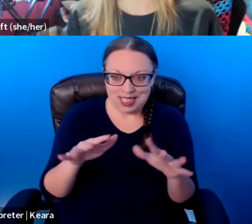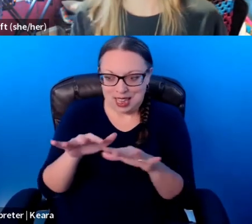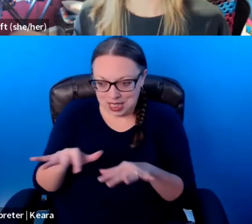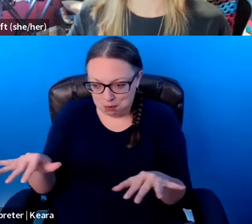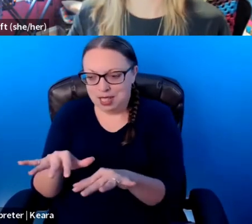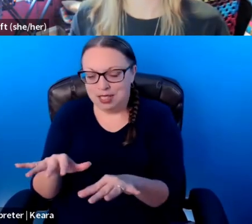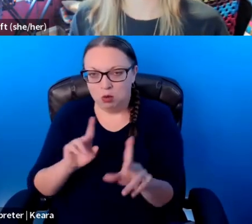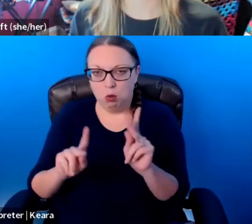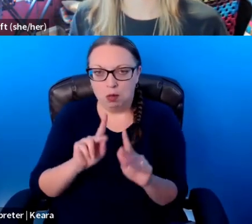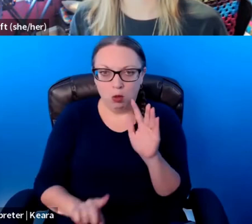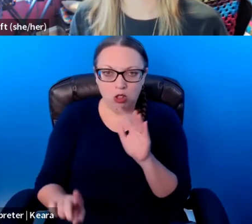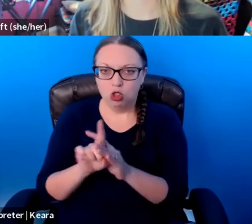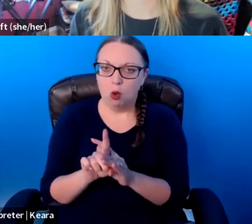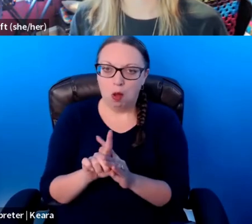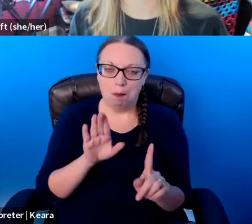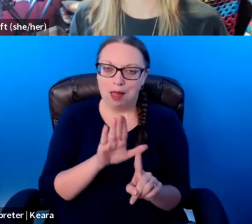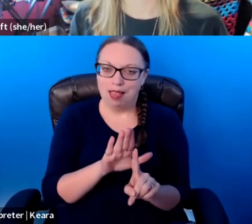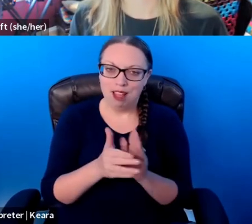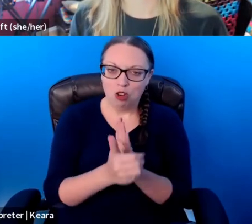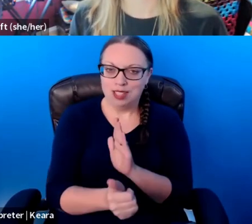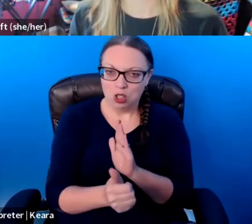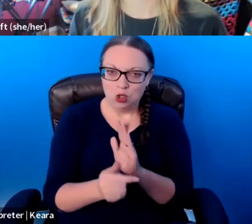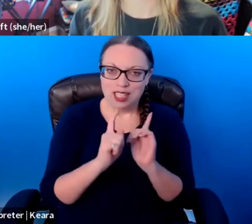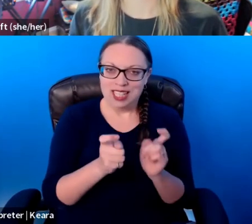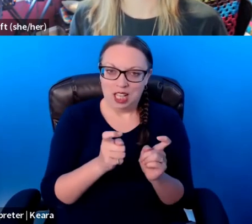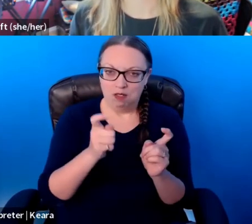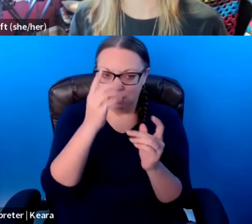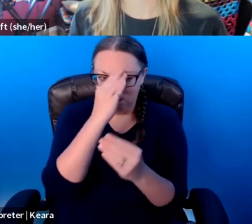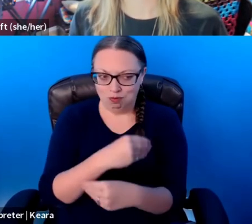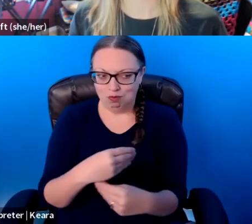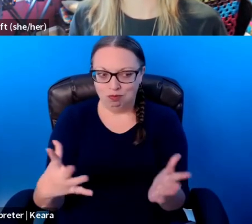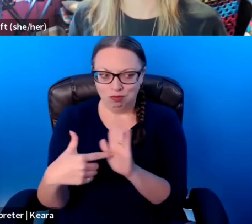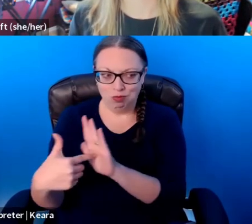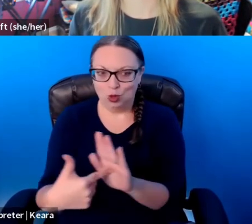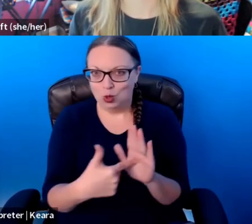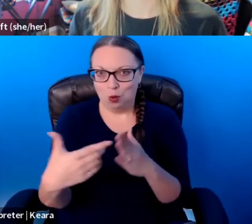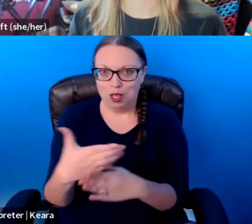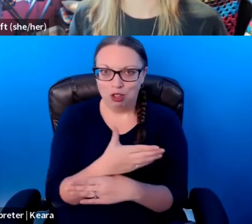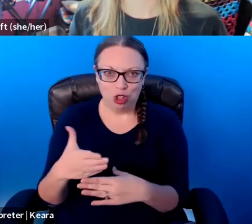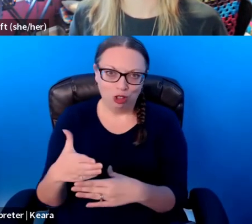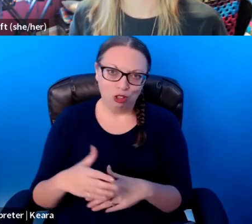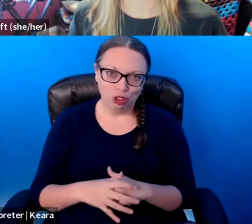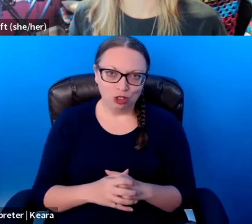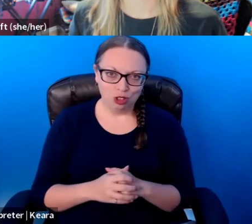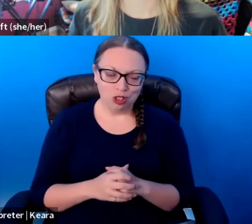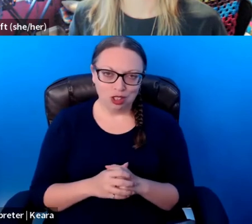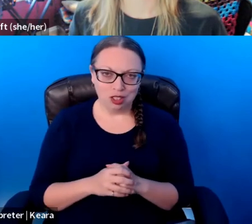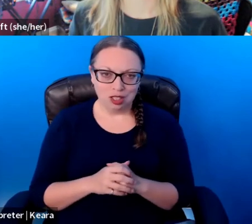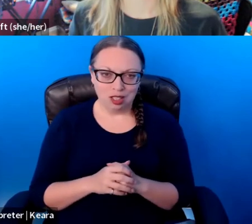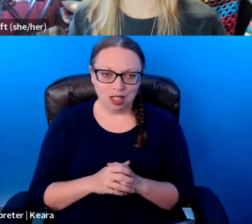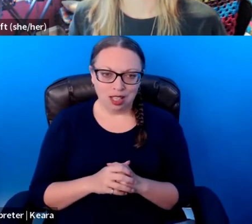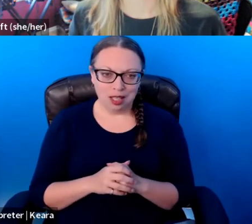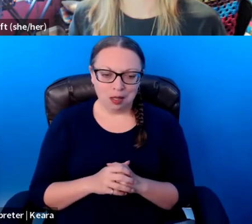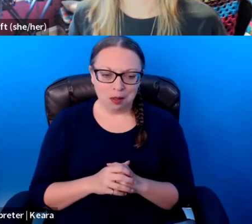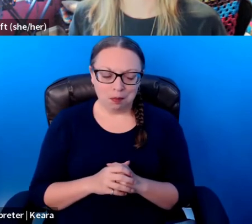can show up and share their gifts. So I think that was another thing that happened. And it also became